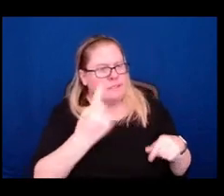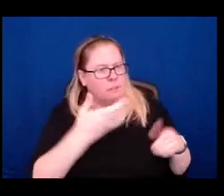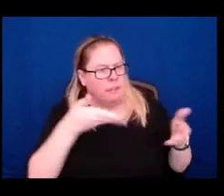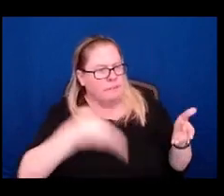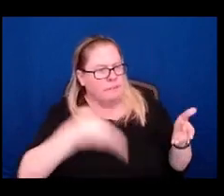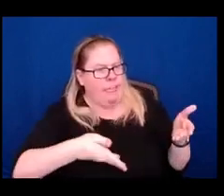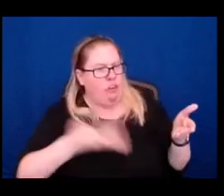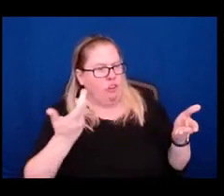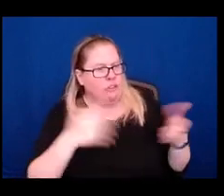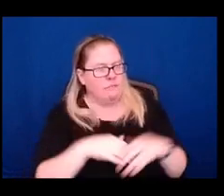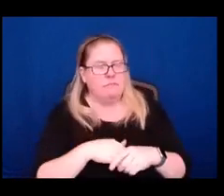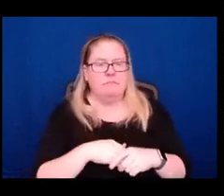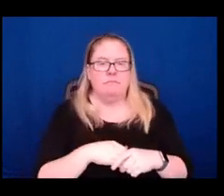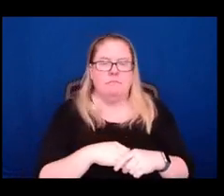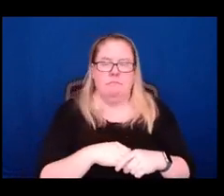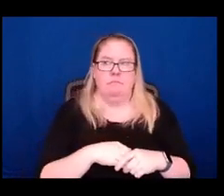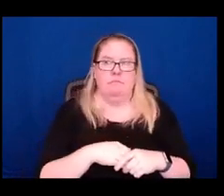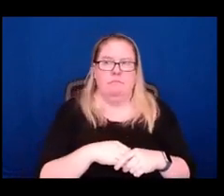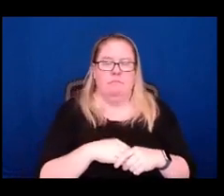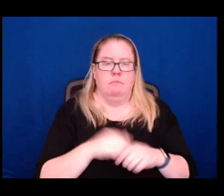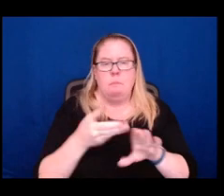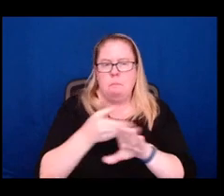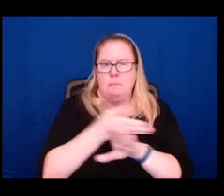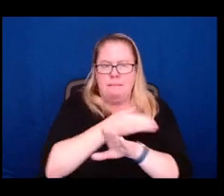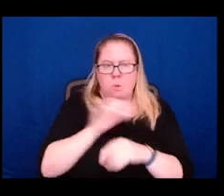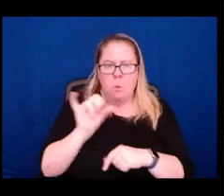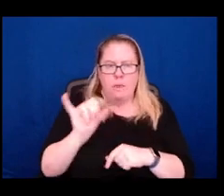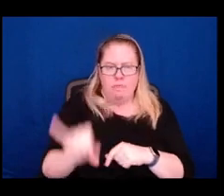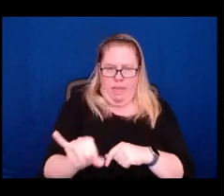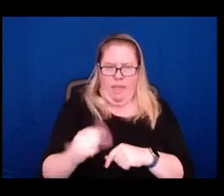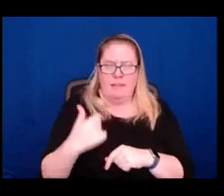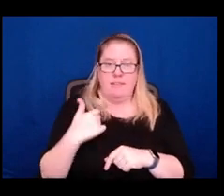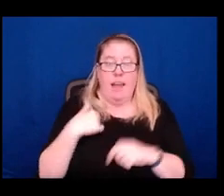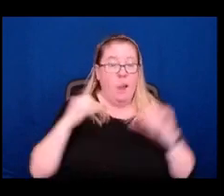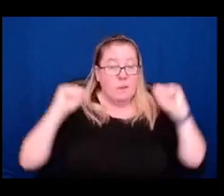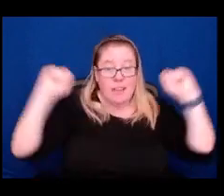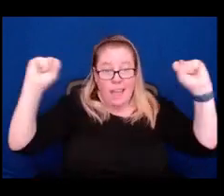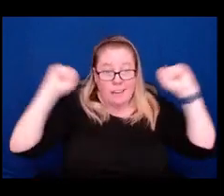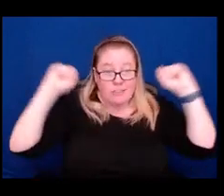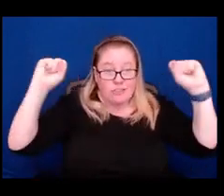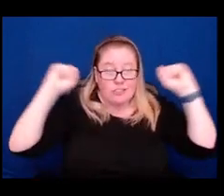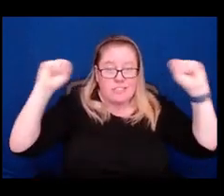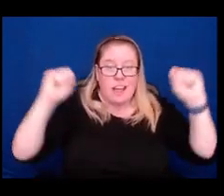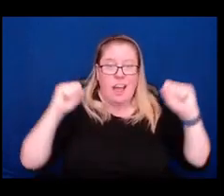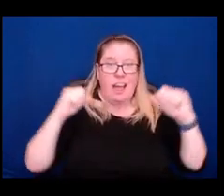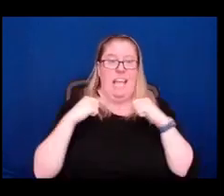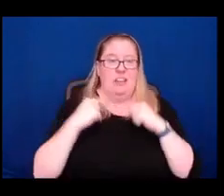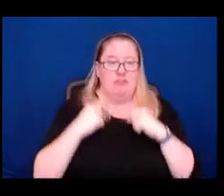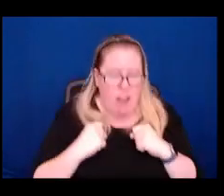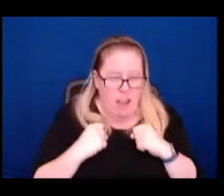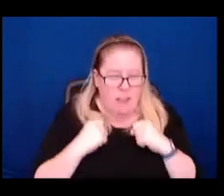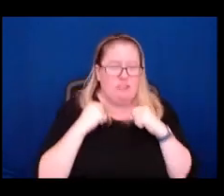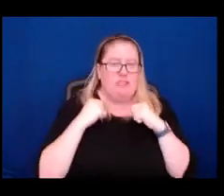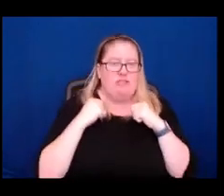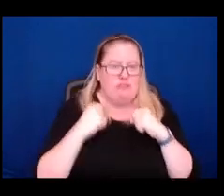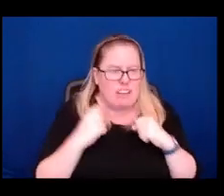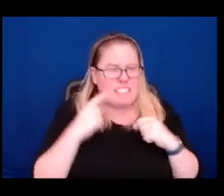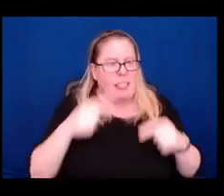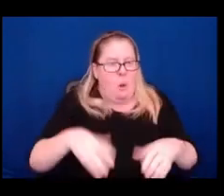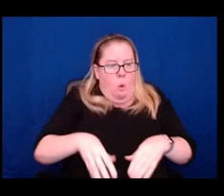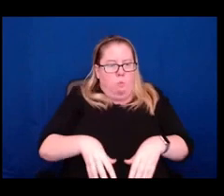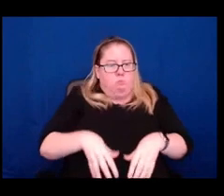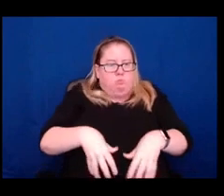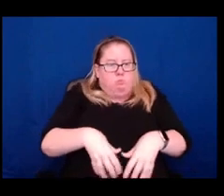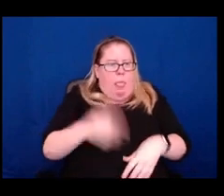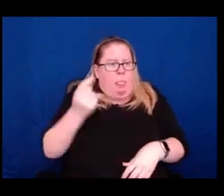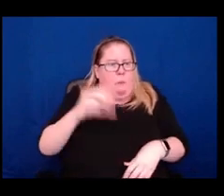because there's something there. And in the meantime, well, before that, I was actually exercising and doing a lot of crunches because I had that little